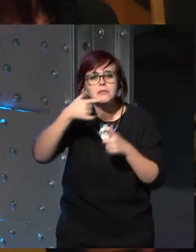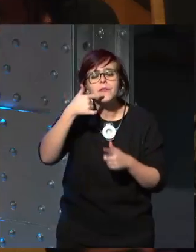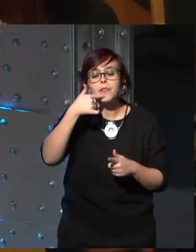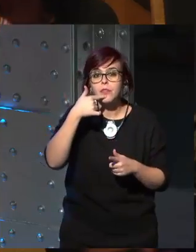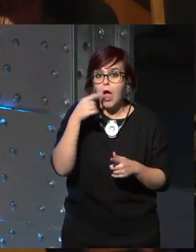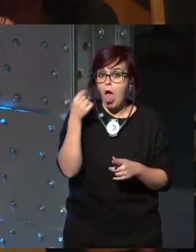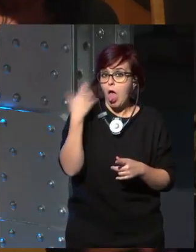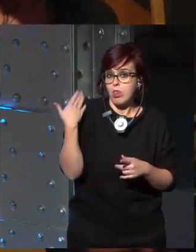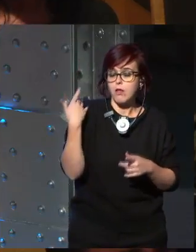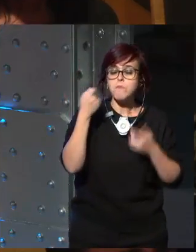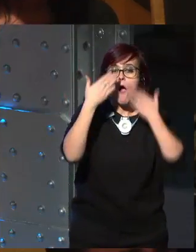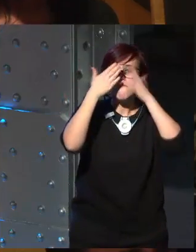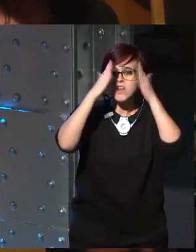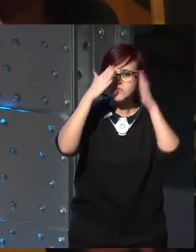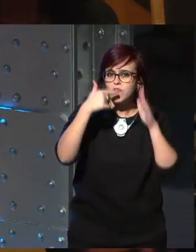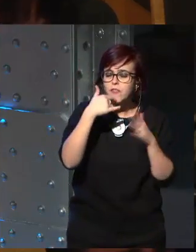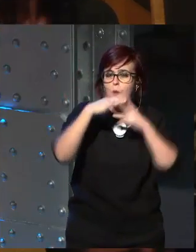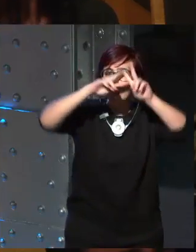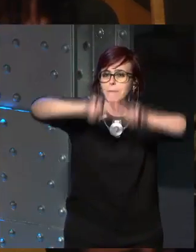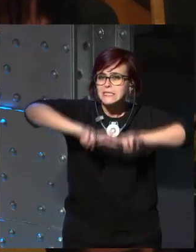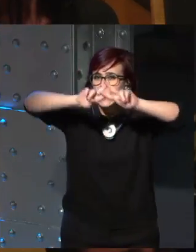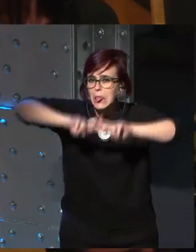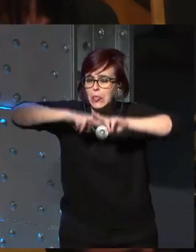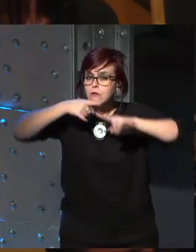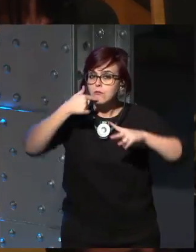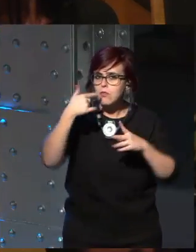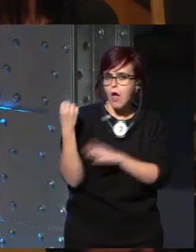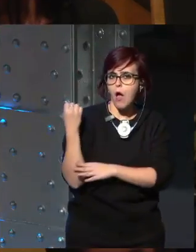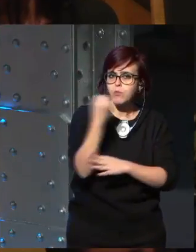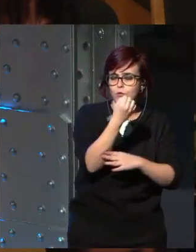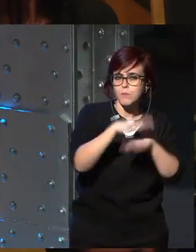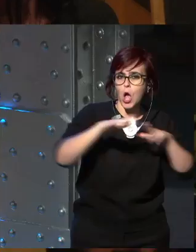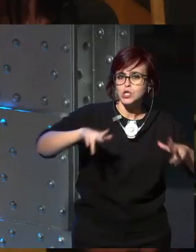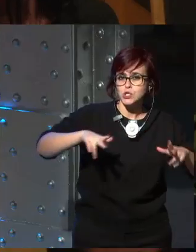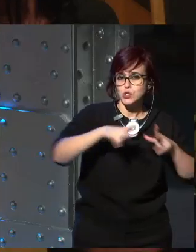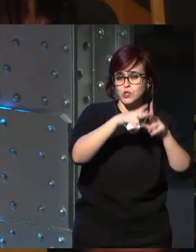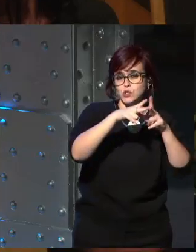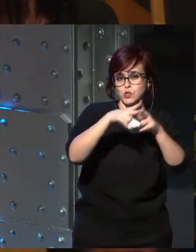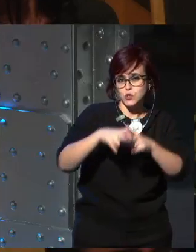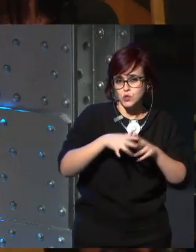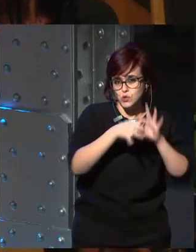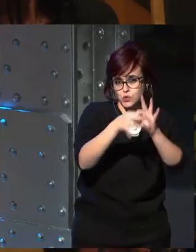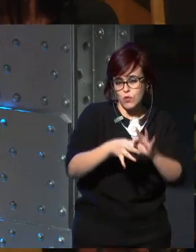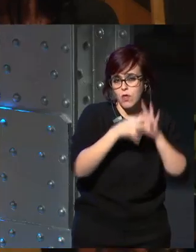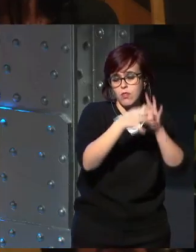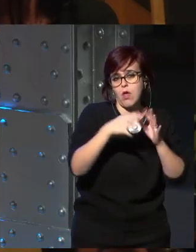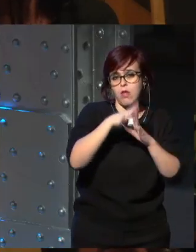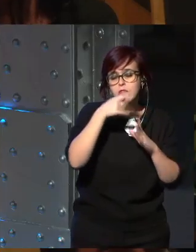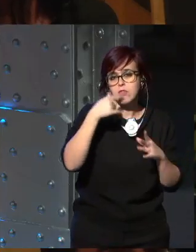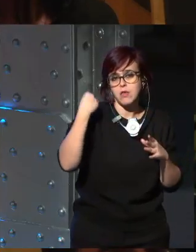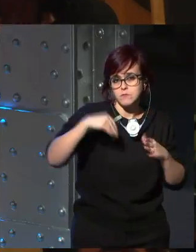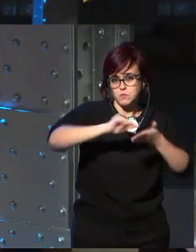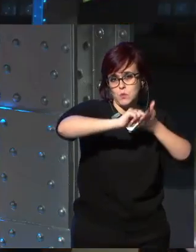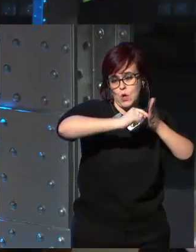engineer, said something in Facebook about an investigation that was carried out by the